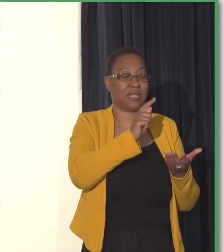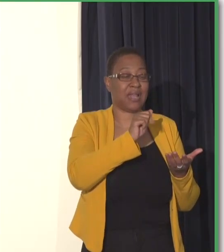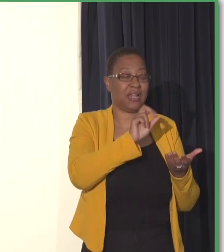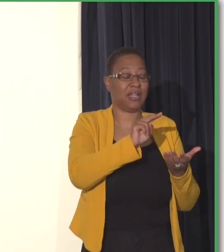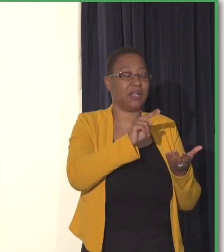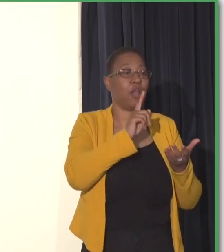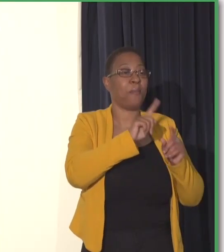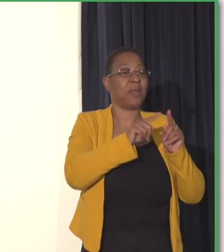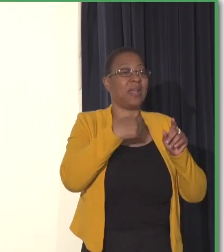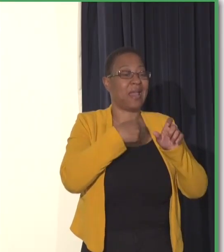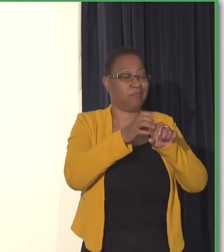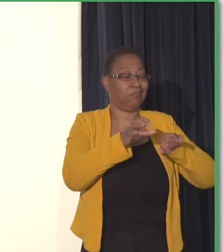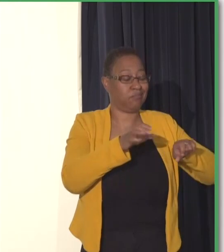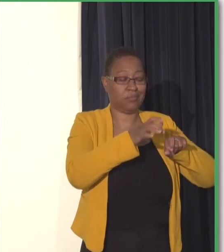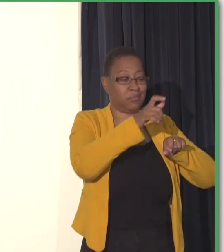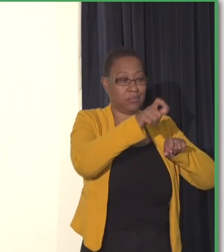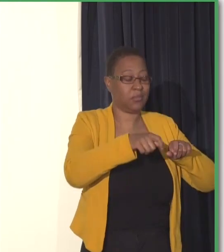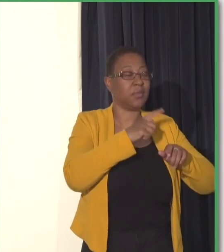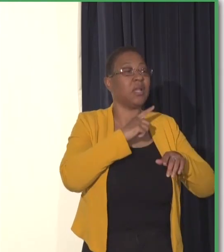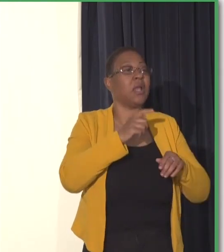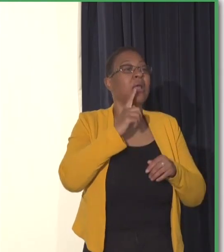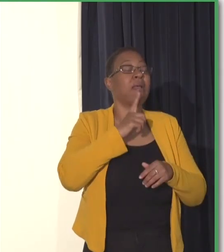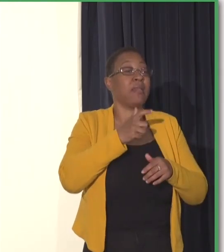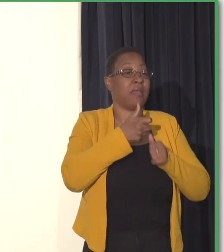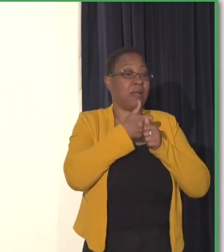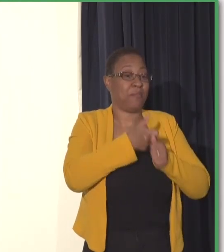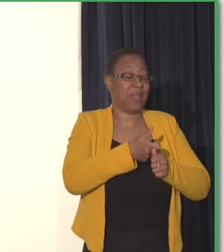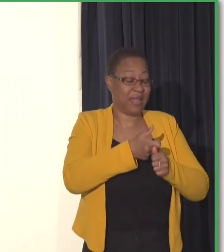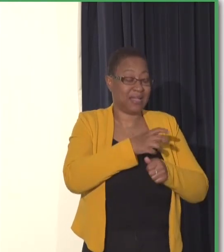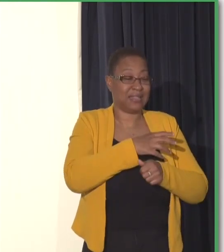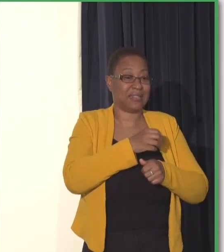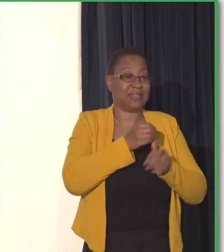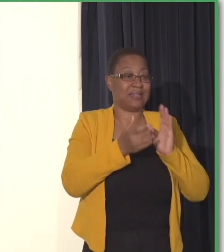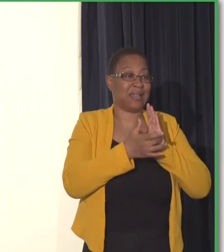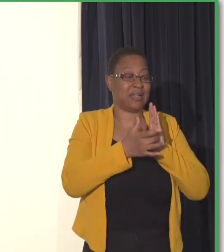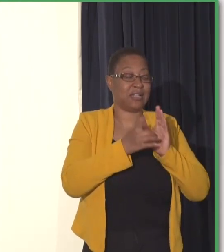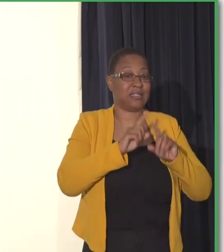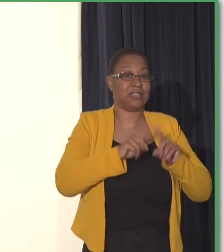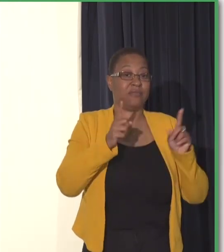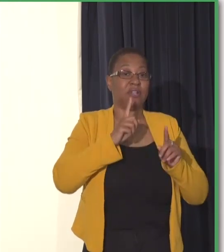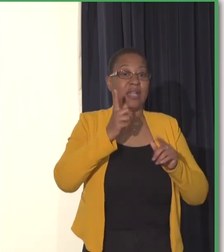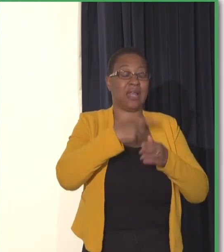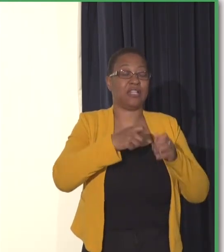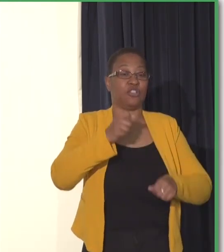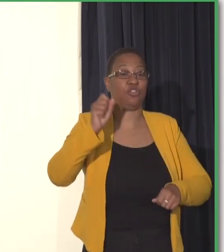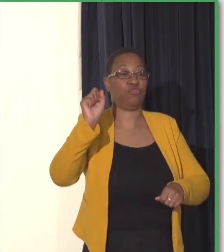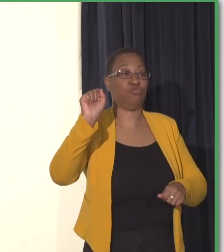the technique in the compliance techniques is separate from like using it in a striking